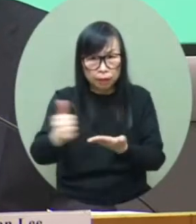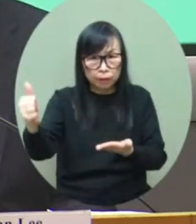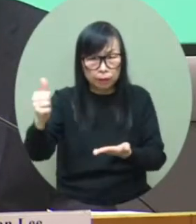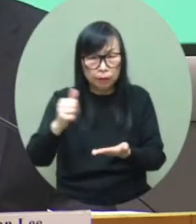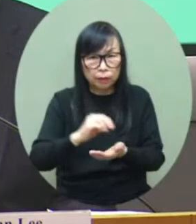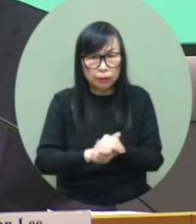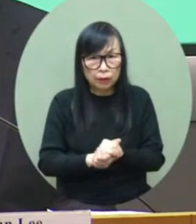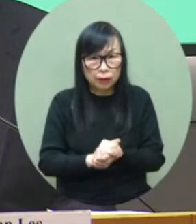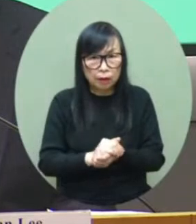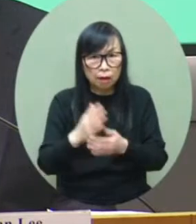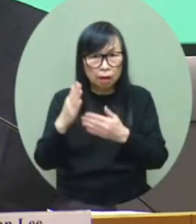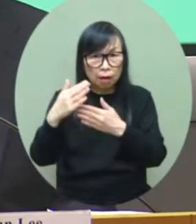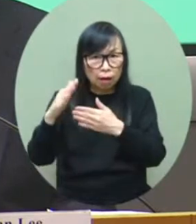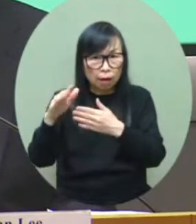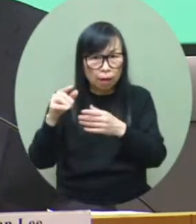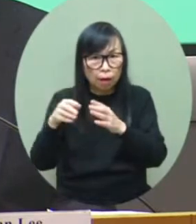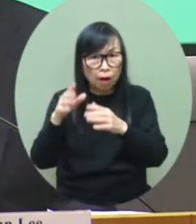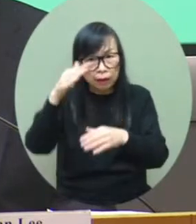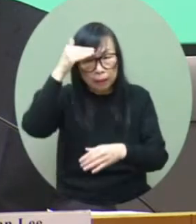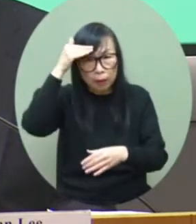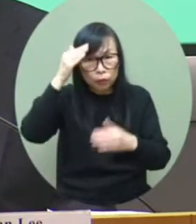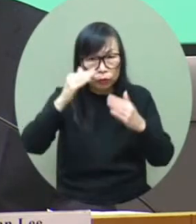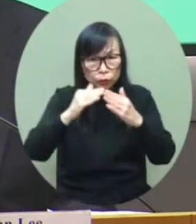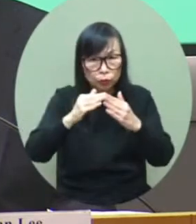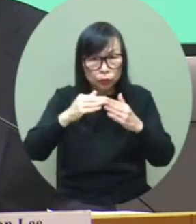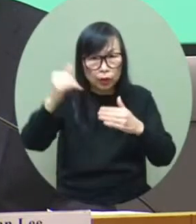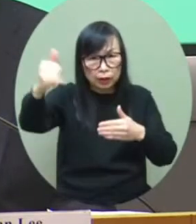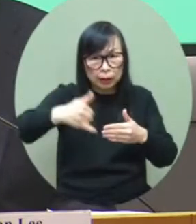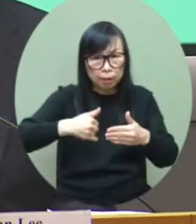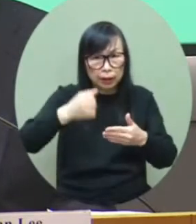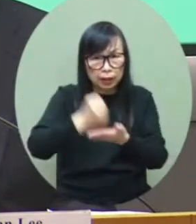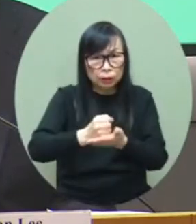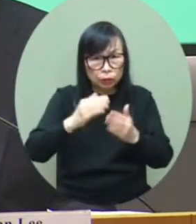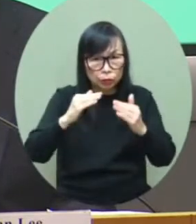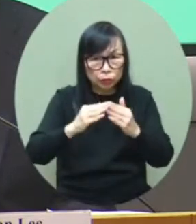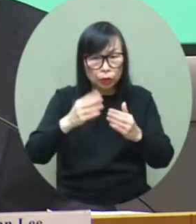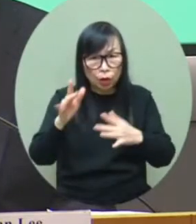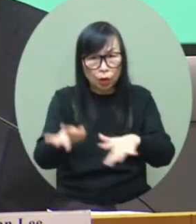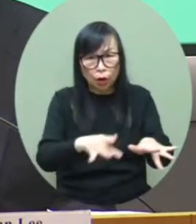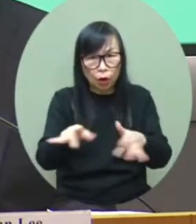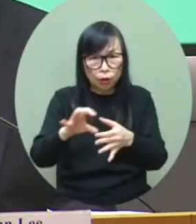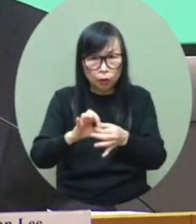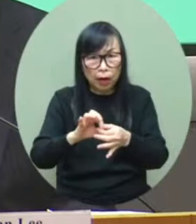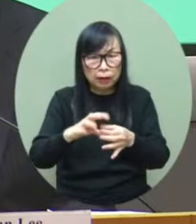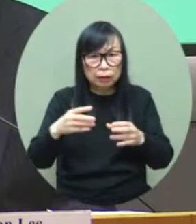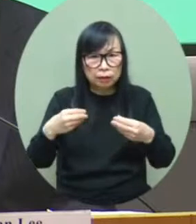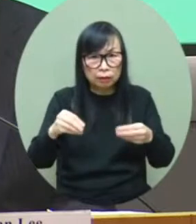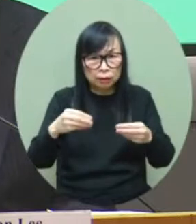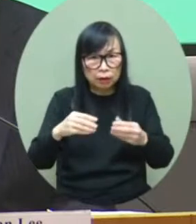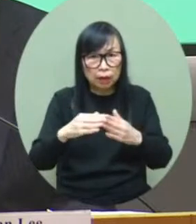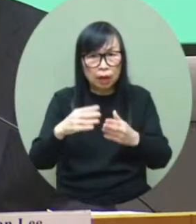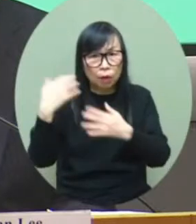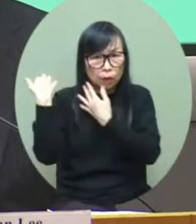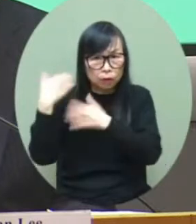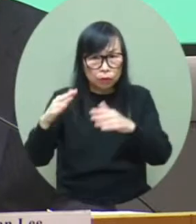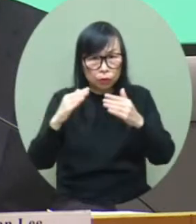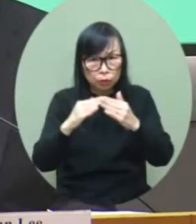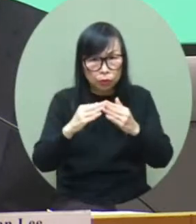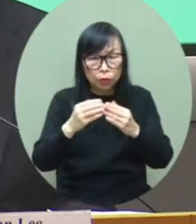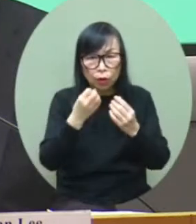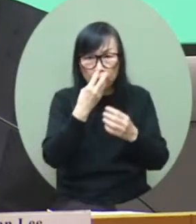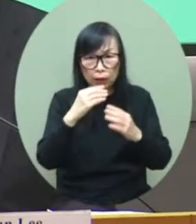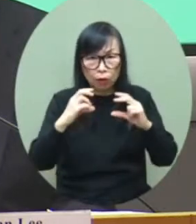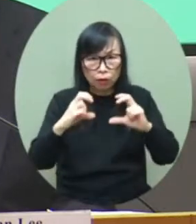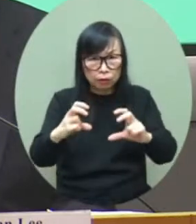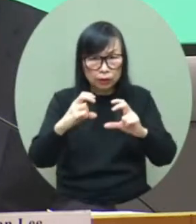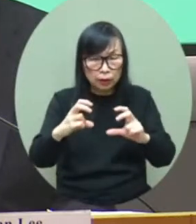and clearance services will be provided smoothly. The Immigration Department, the Customs is excised, so we'll work